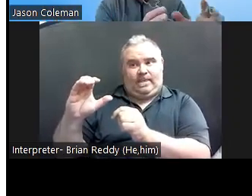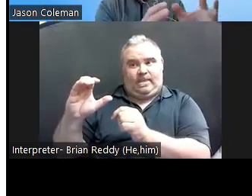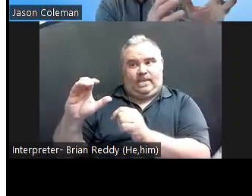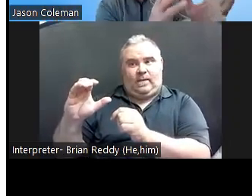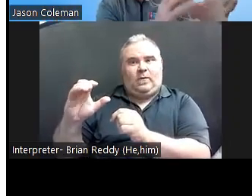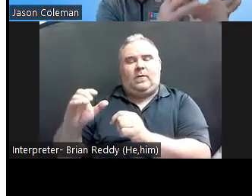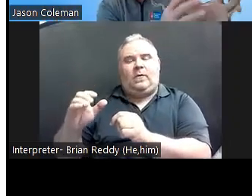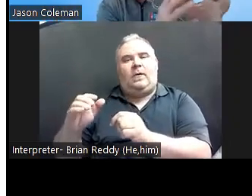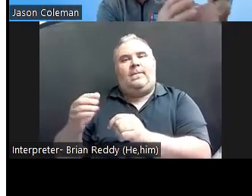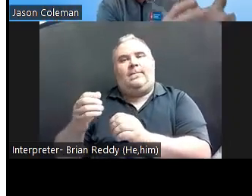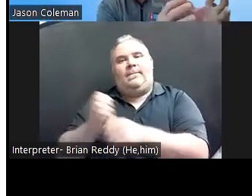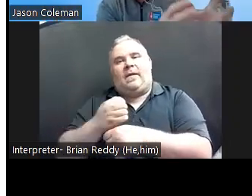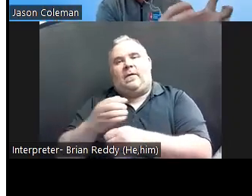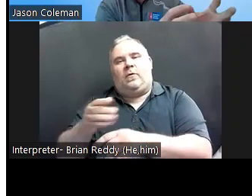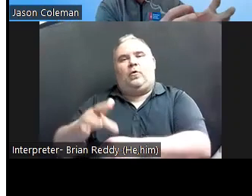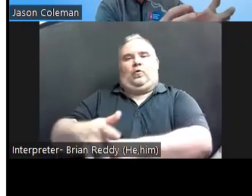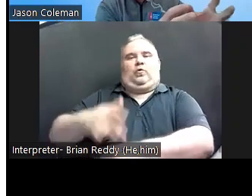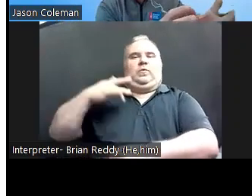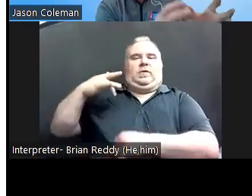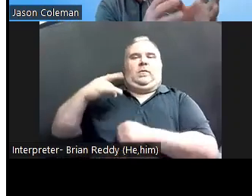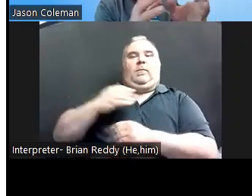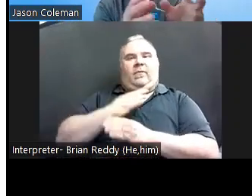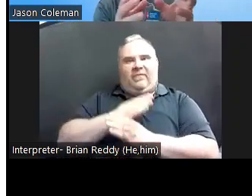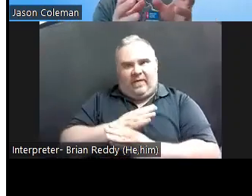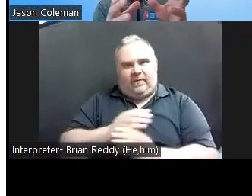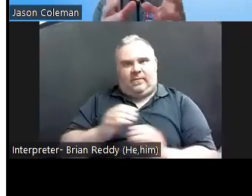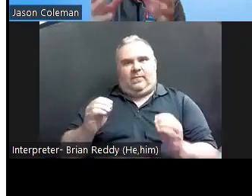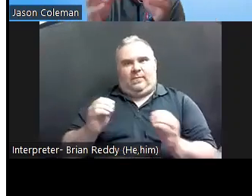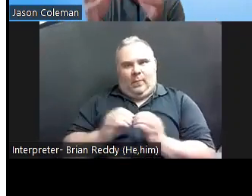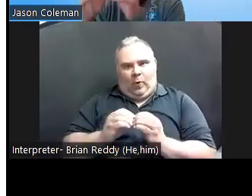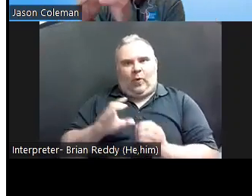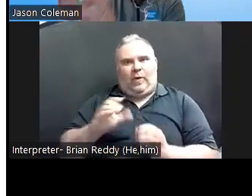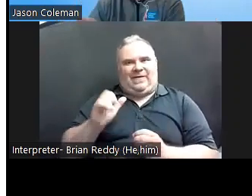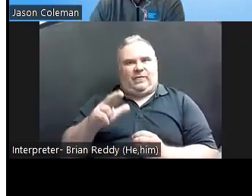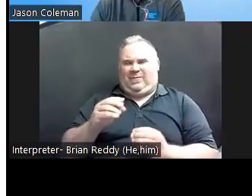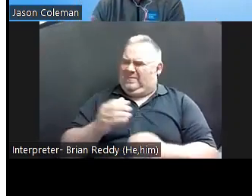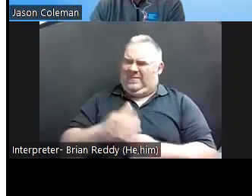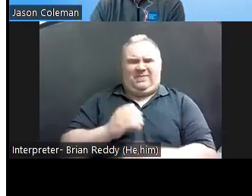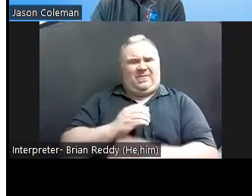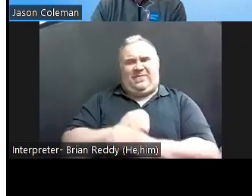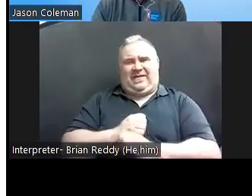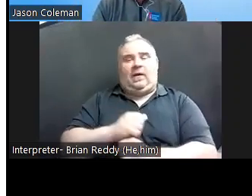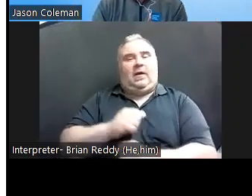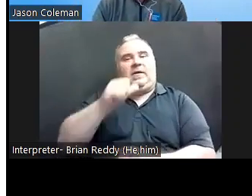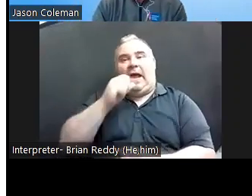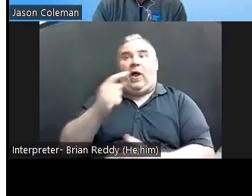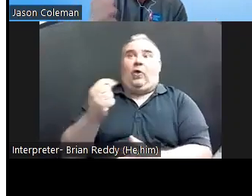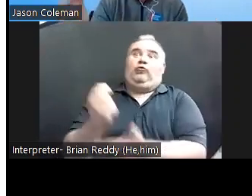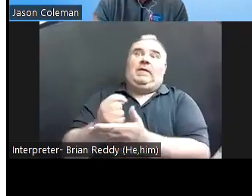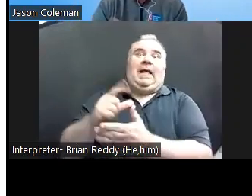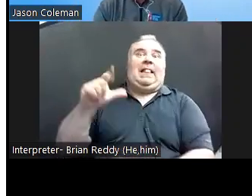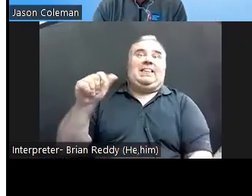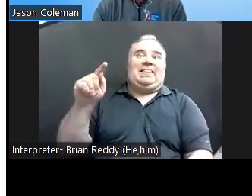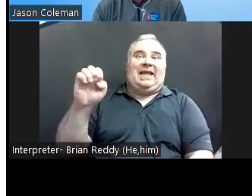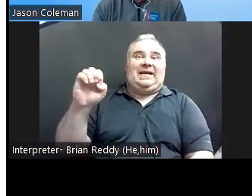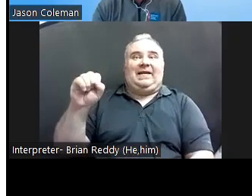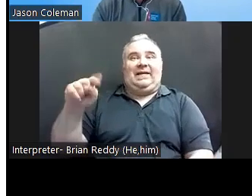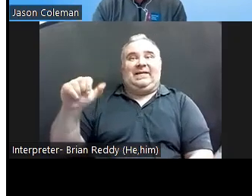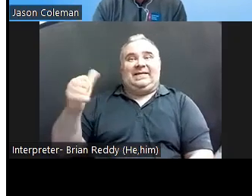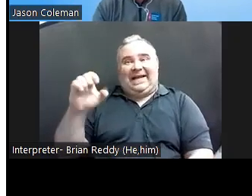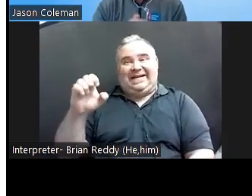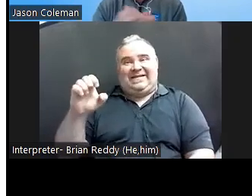upstream so that we can prevent more cancer as opposed to treating more late-stage cancer. And I you